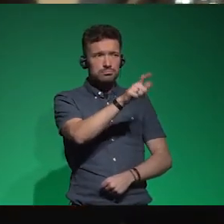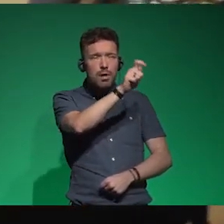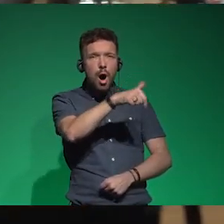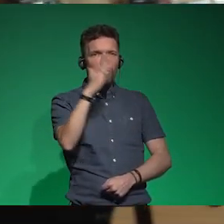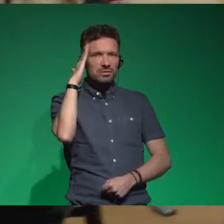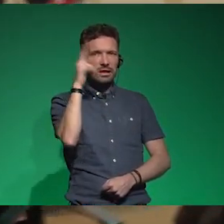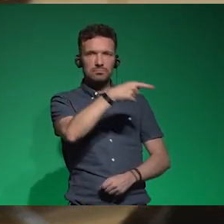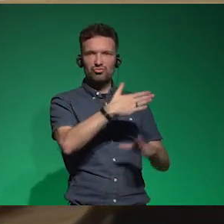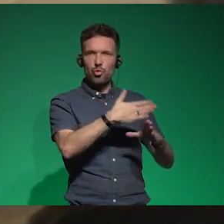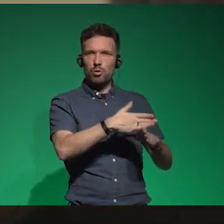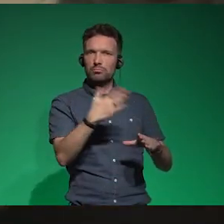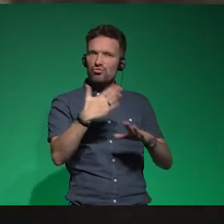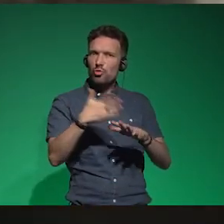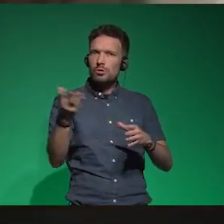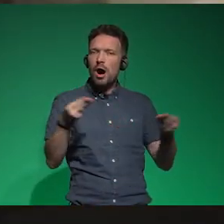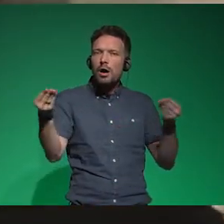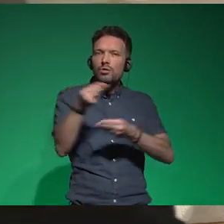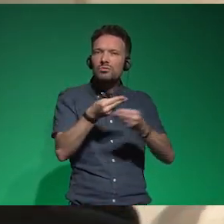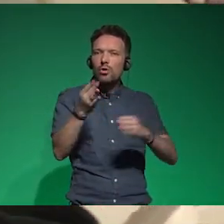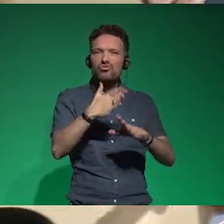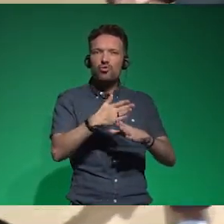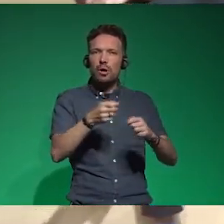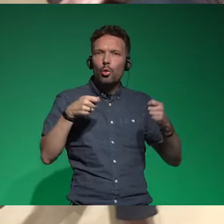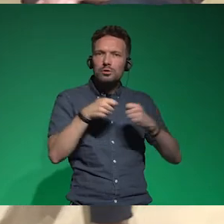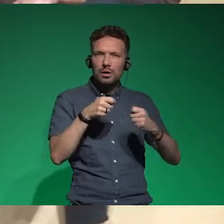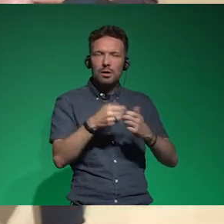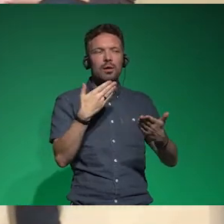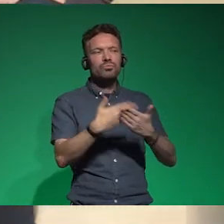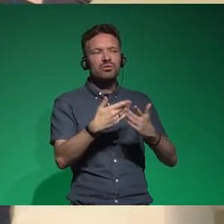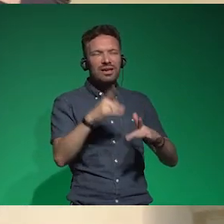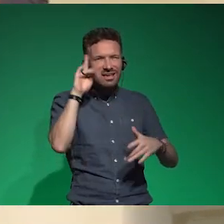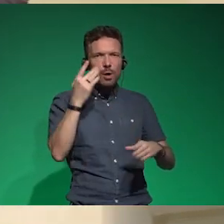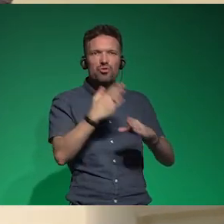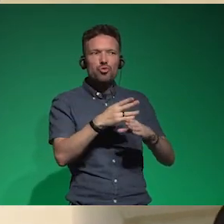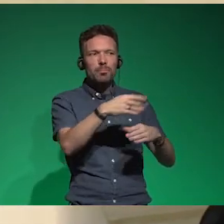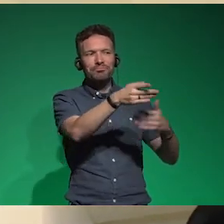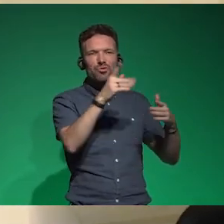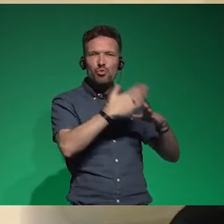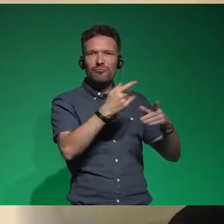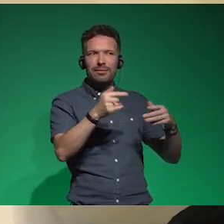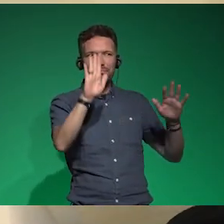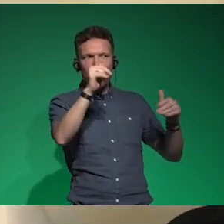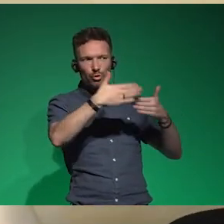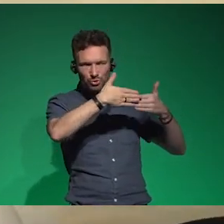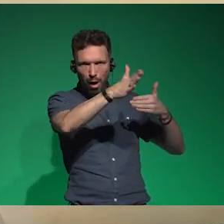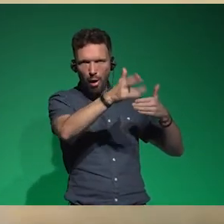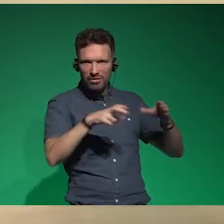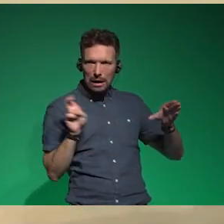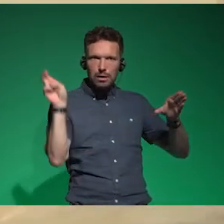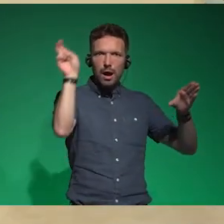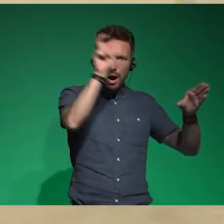Okay, then I say again a big thank you. Thank you so much. Yeah. And we will now follow up